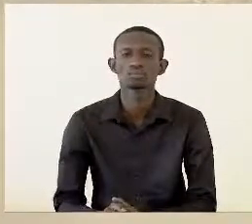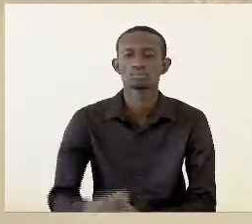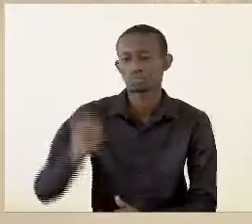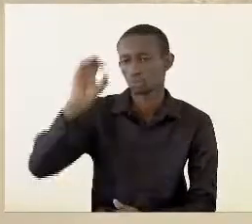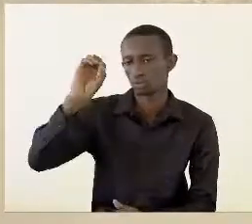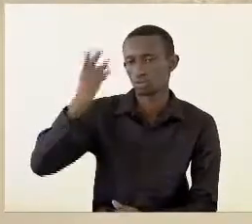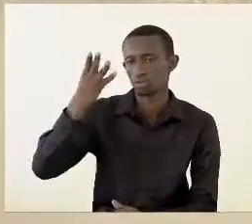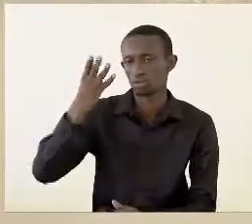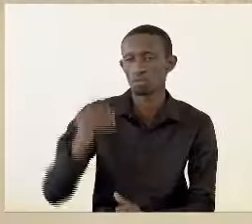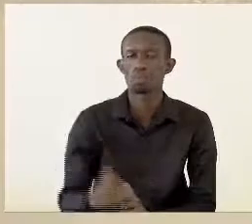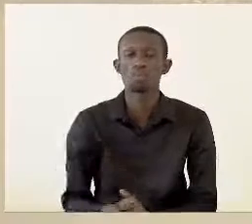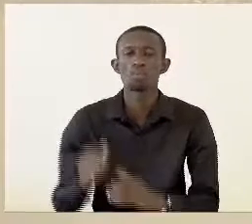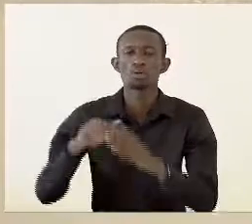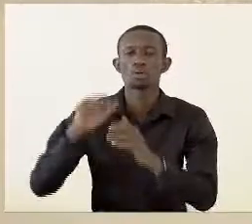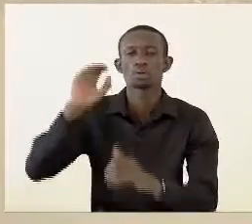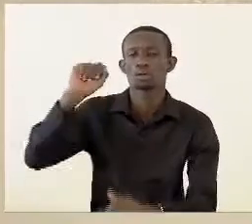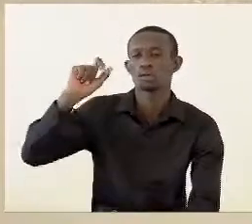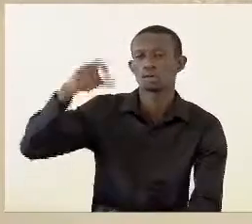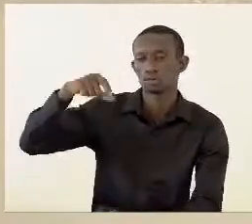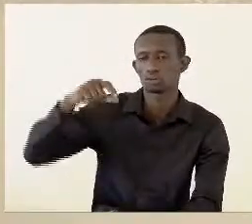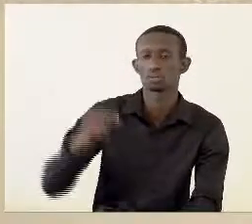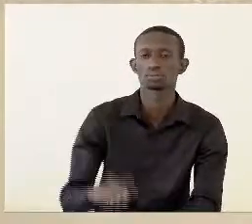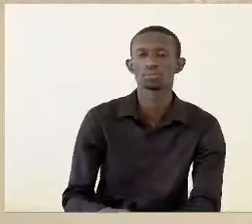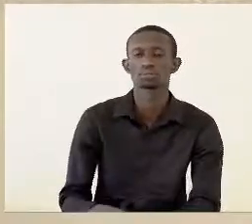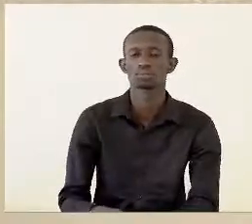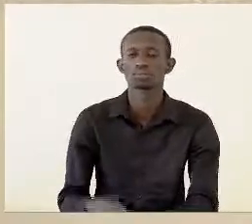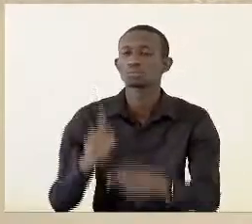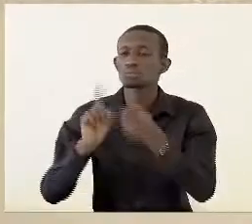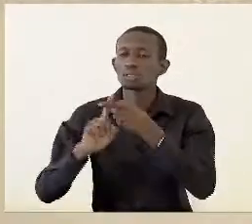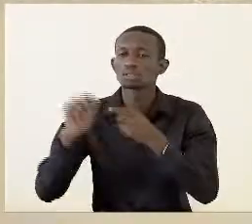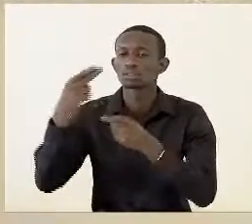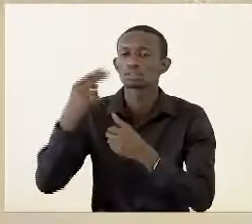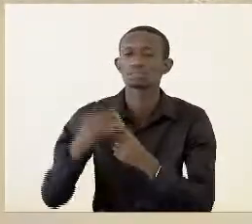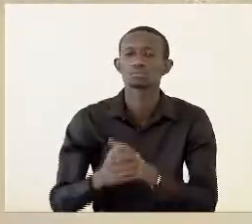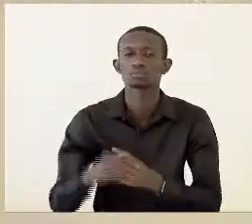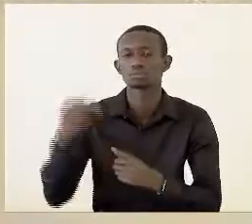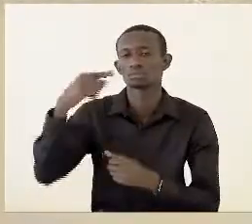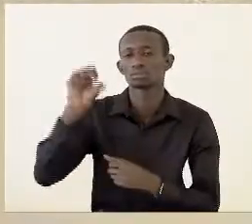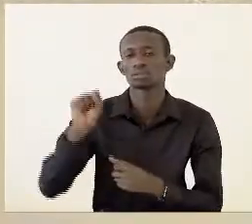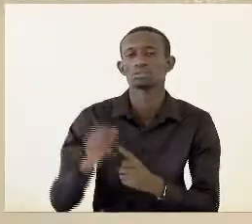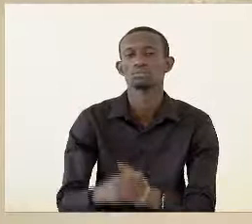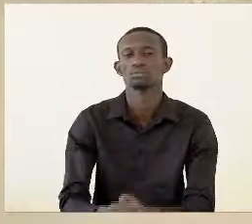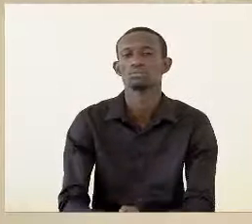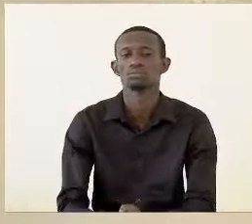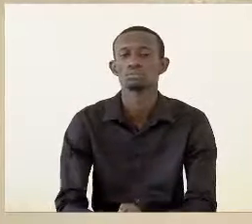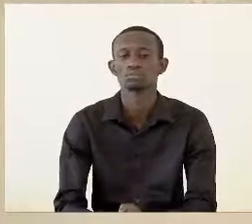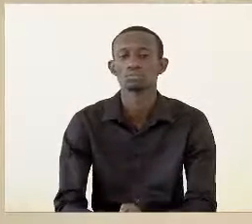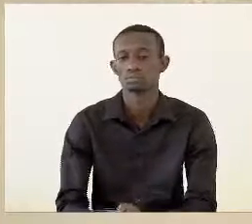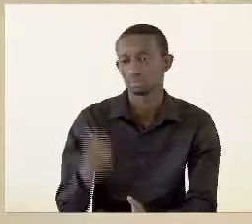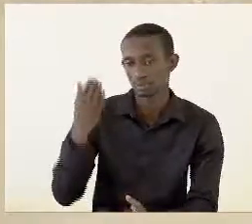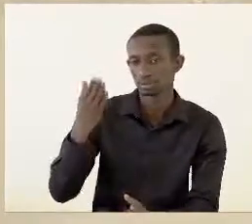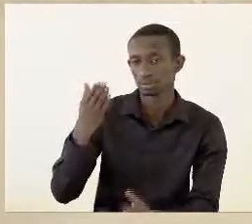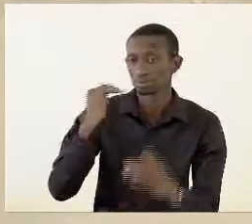2SO4 in aqueous state plus hydrogen gas. Hydrogen gas is our equation